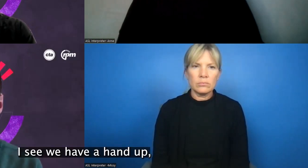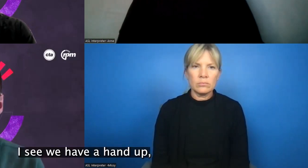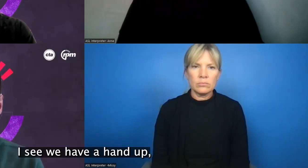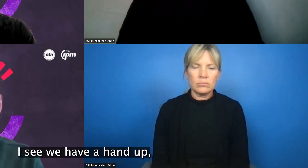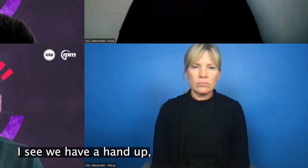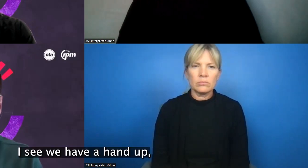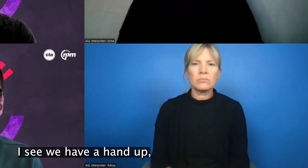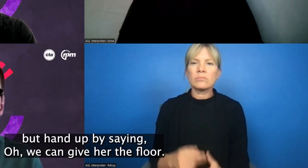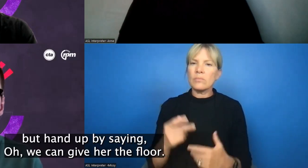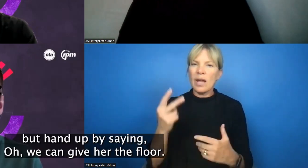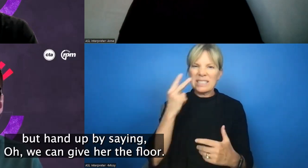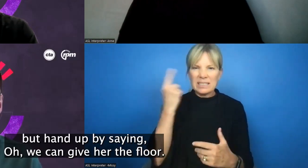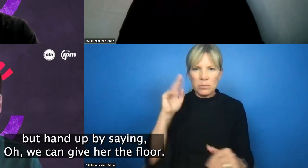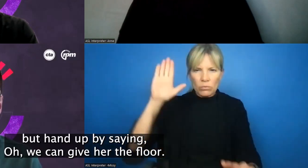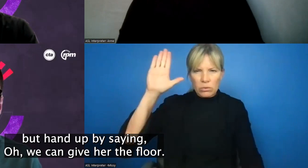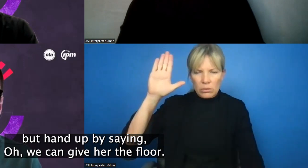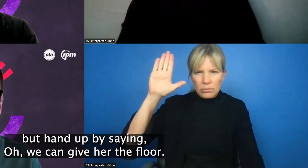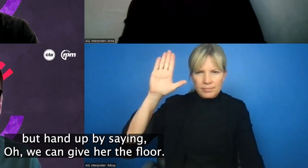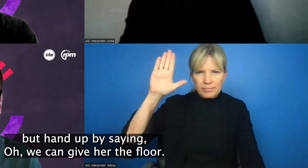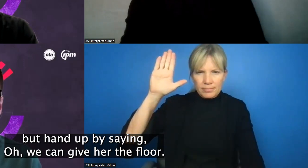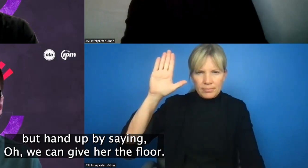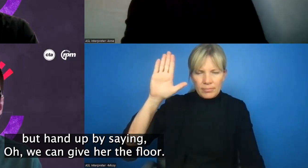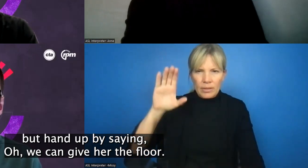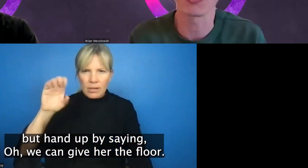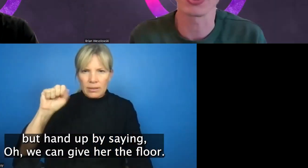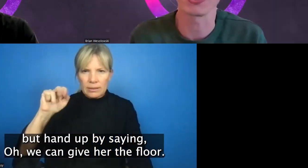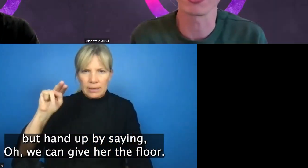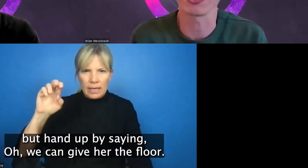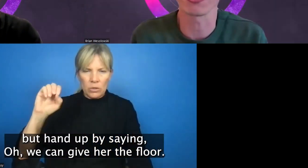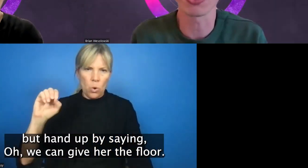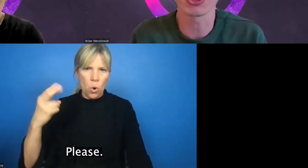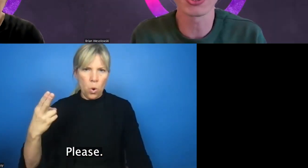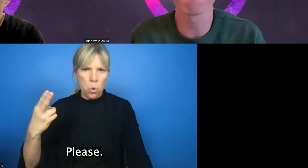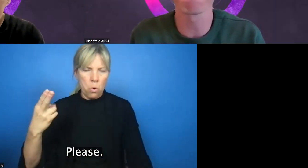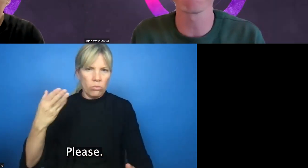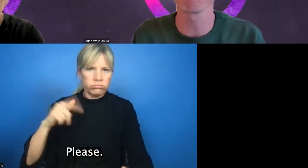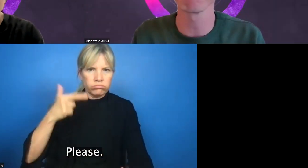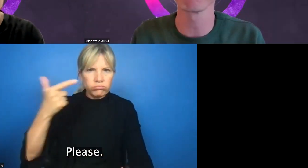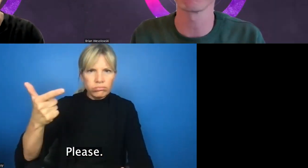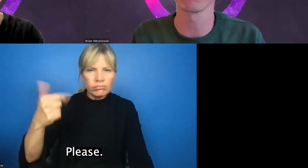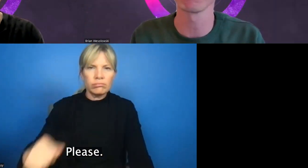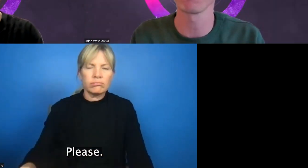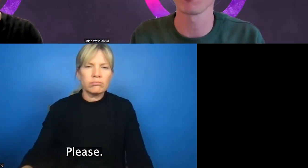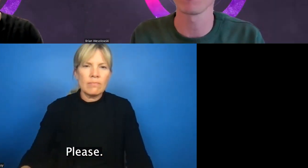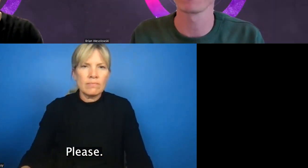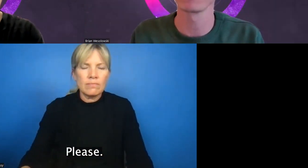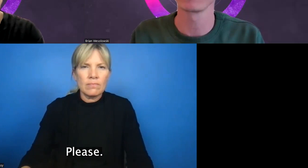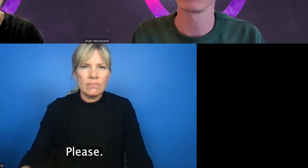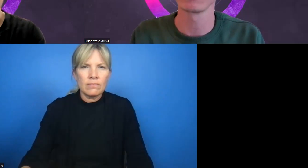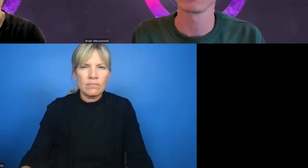I see we have a hand up by San O. If we can give her the floor, please.